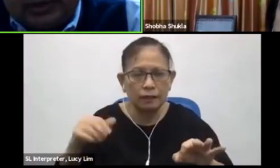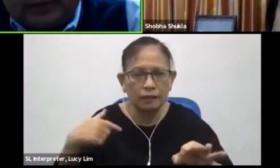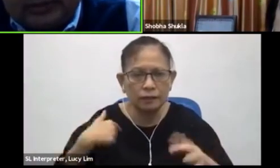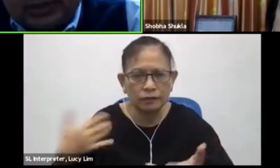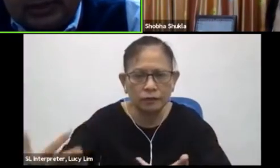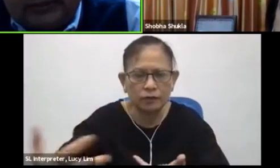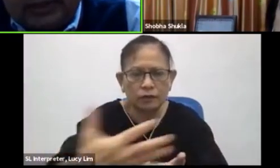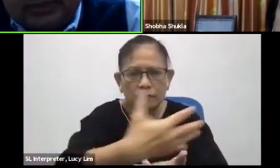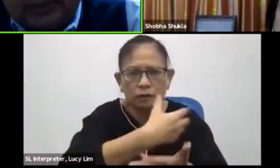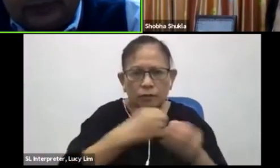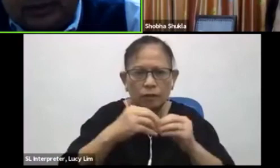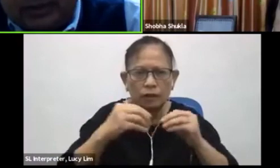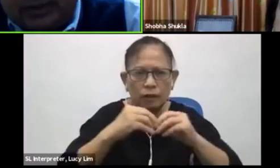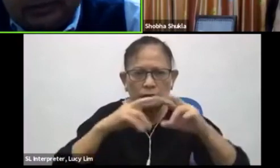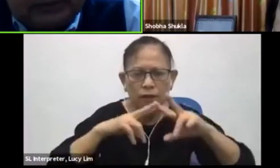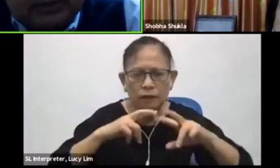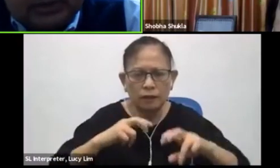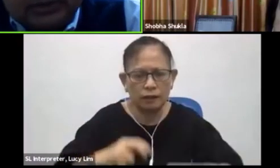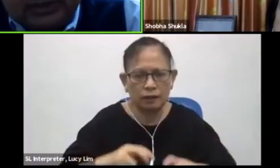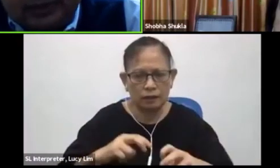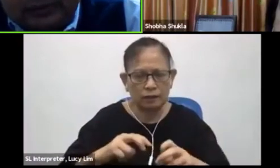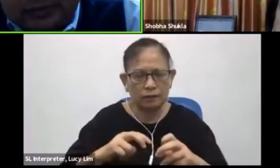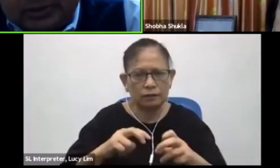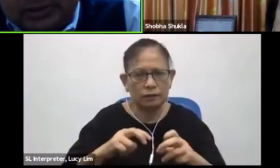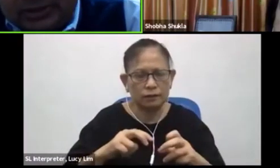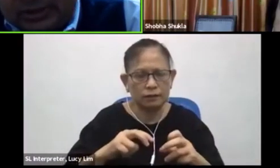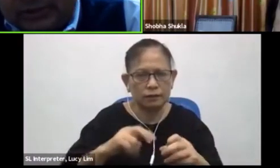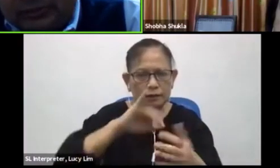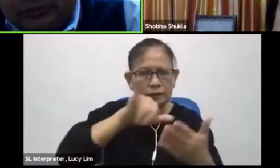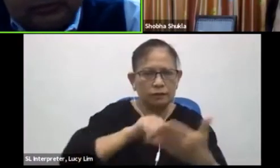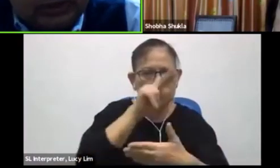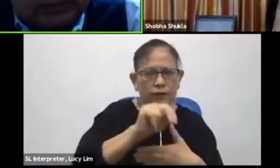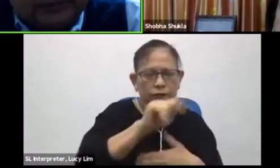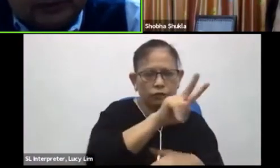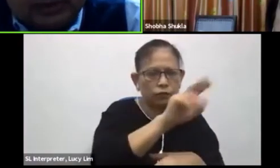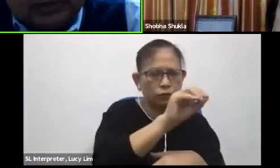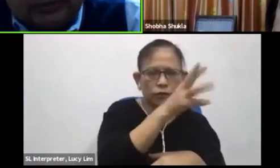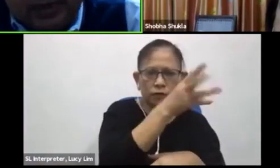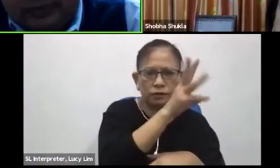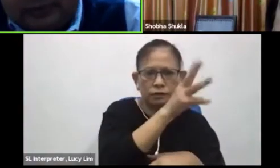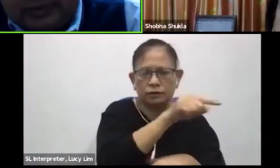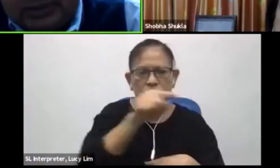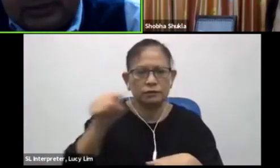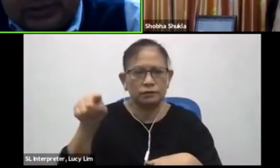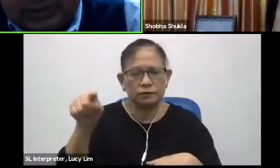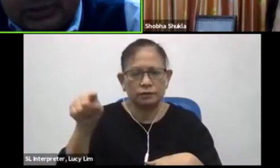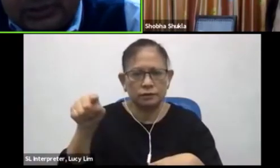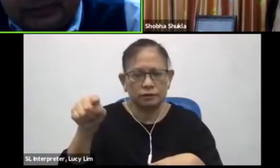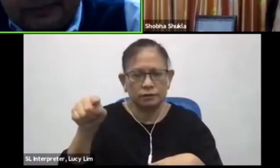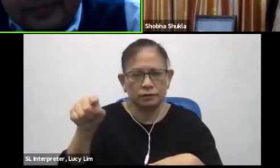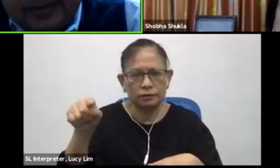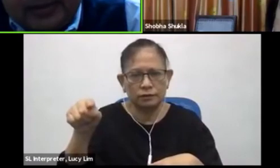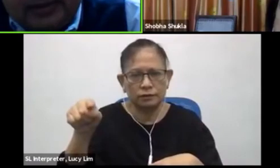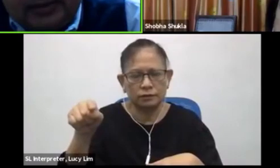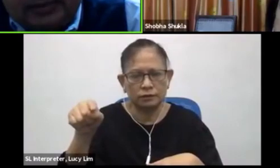The period of the study was between January 2016 to May